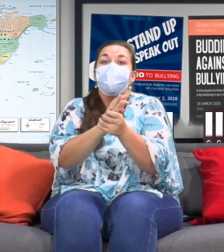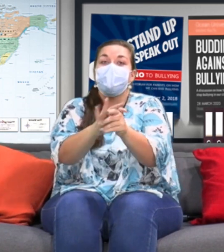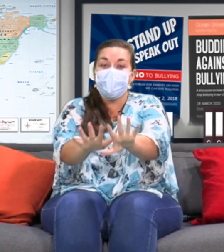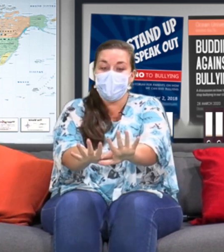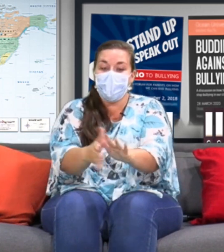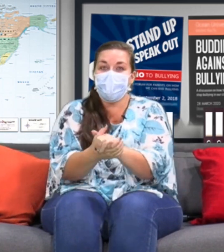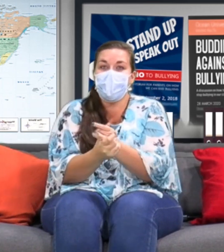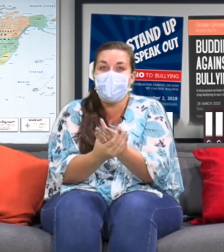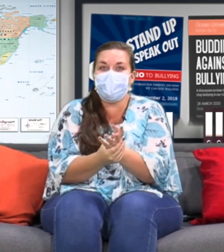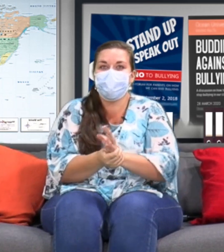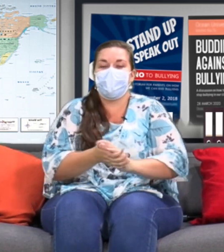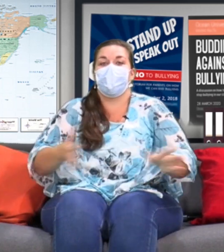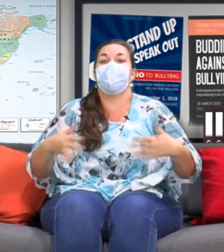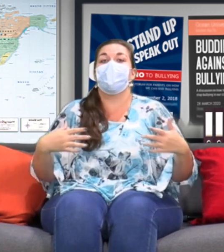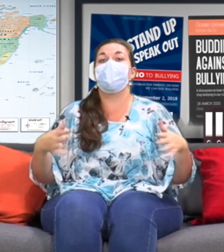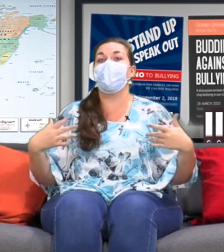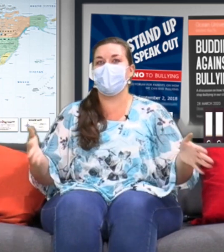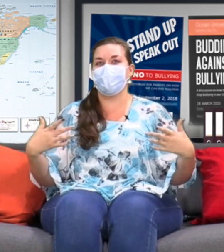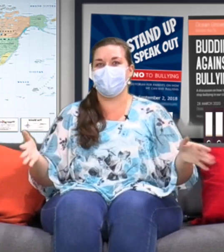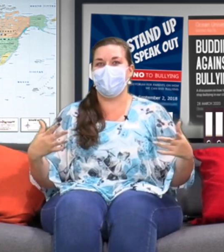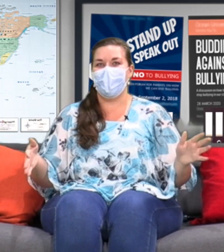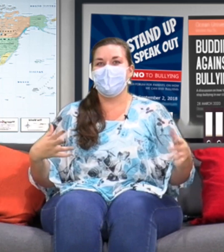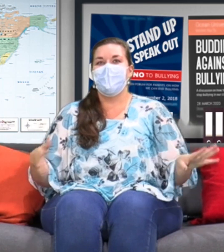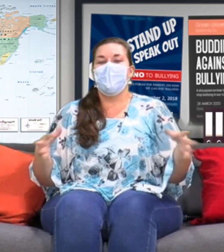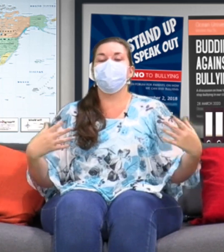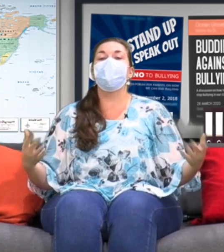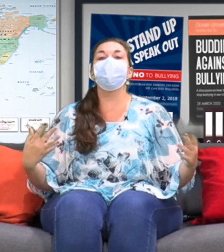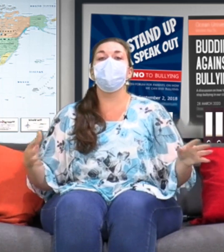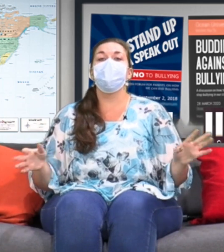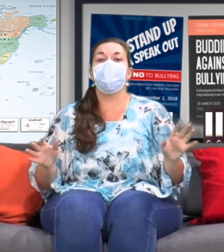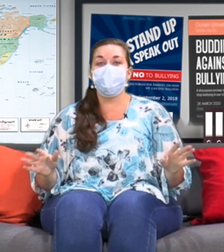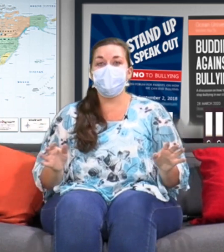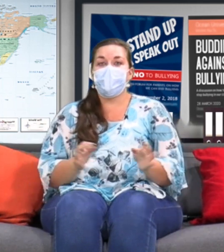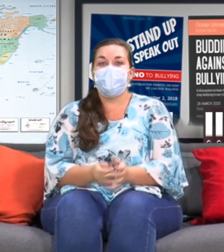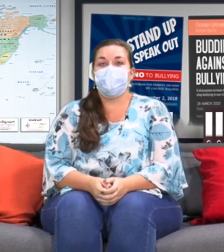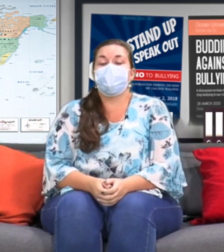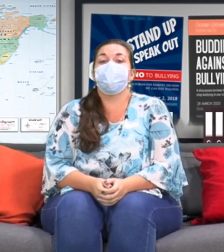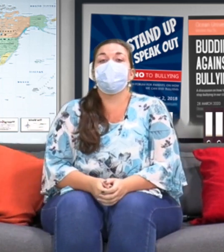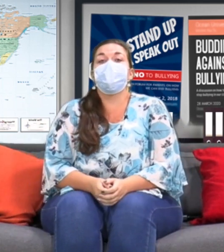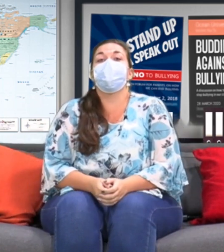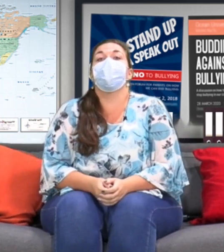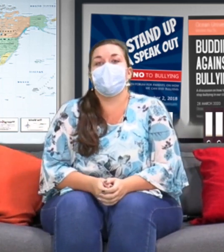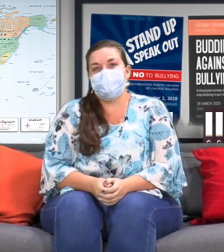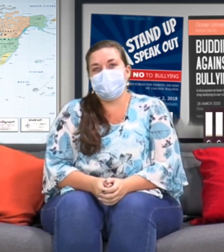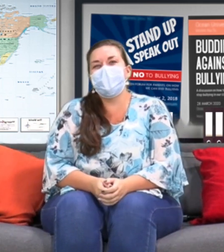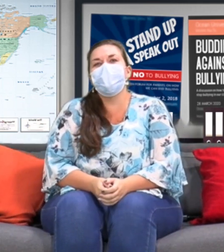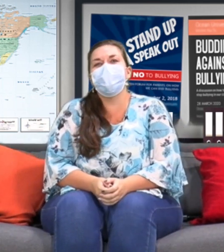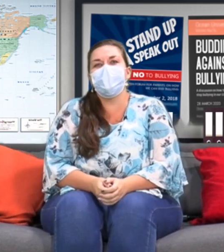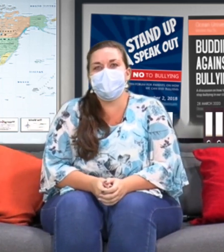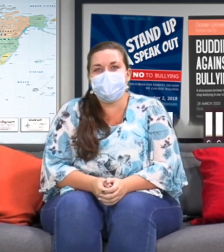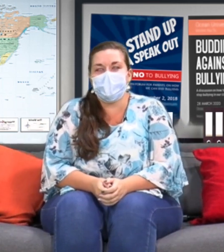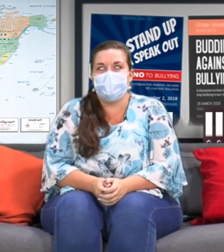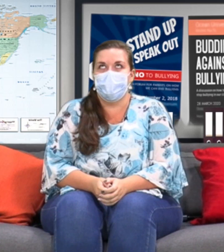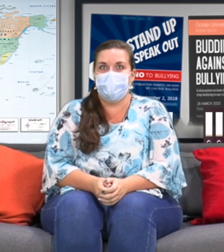sanitizer covers every part of our hands, and then we let it air dry. And please remember, this week our theme is to not touch your face. So even